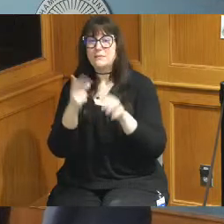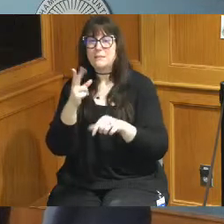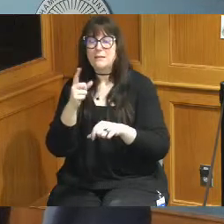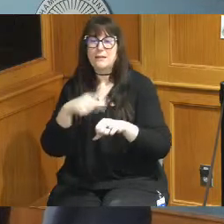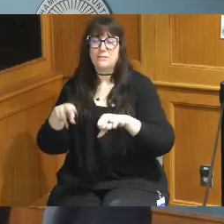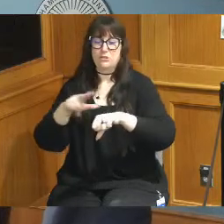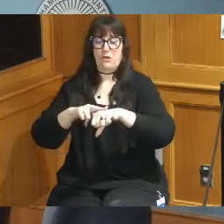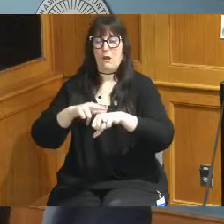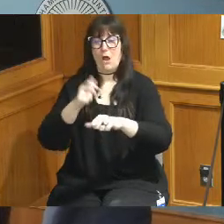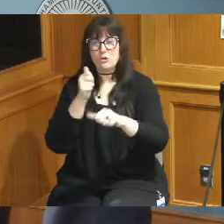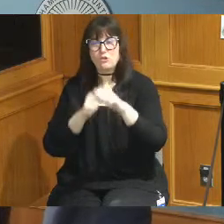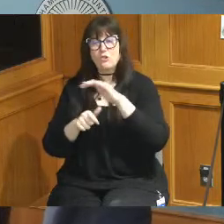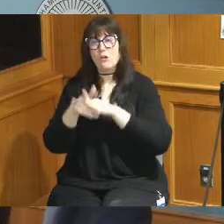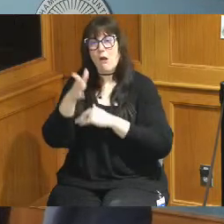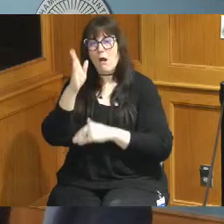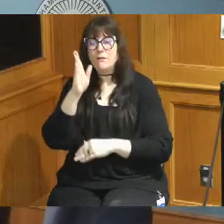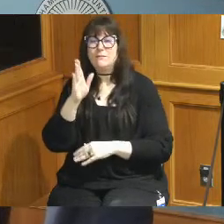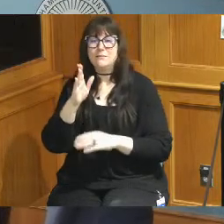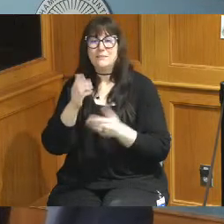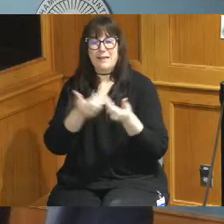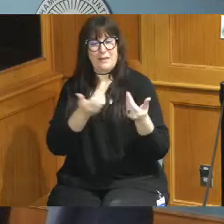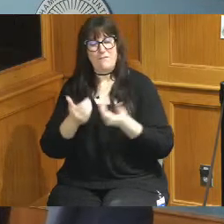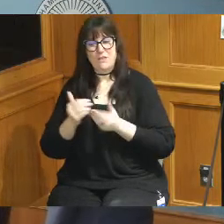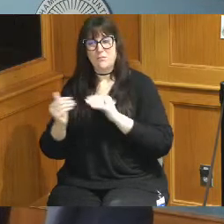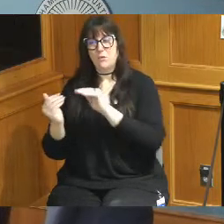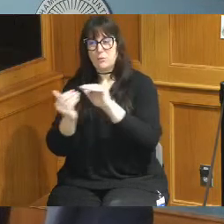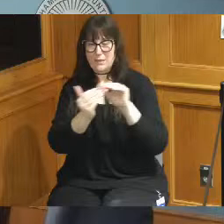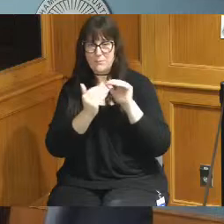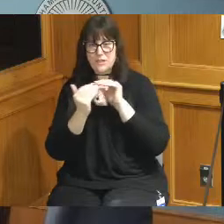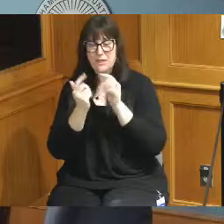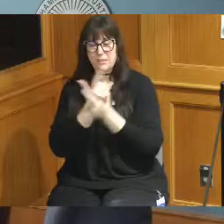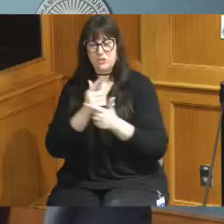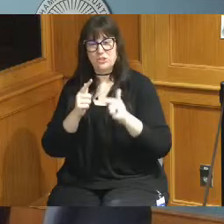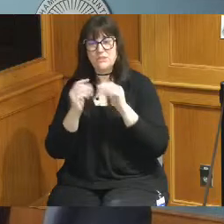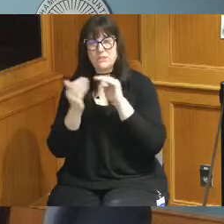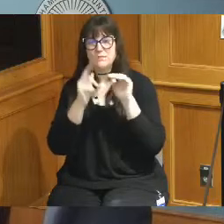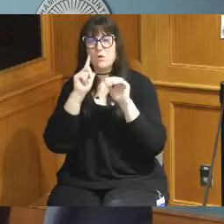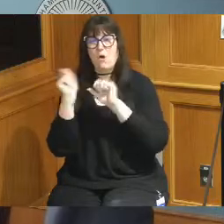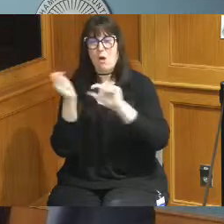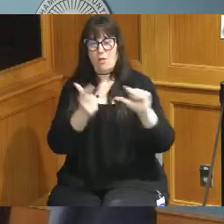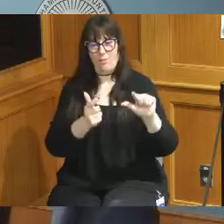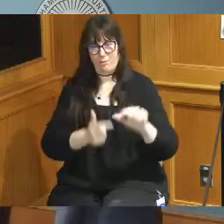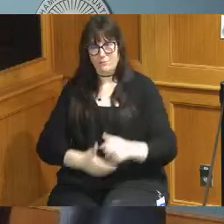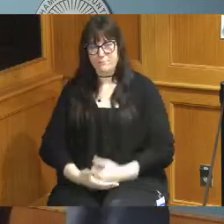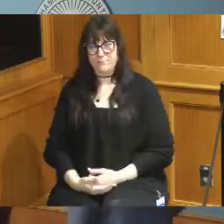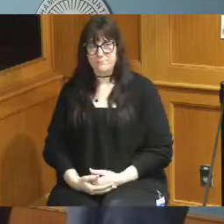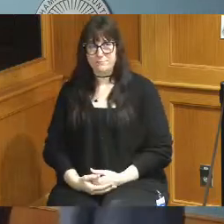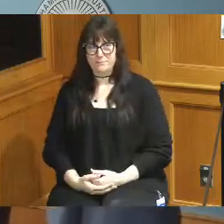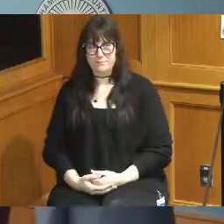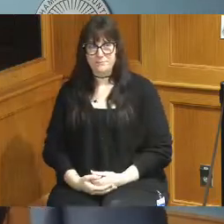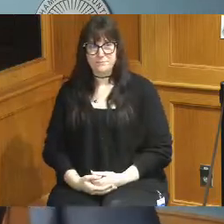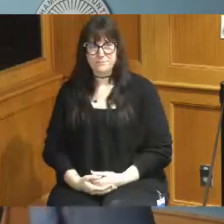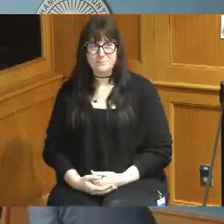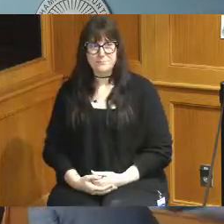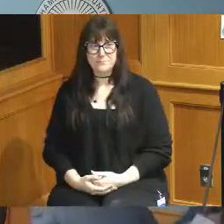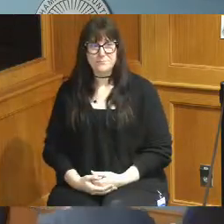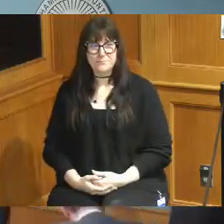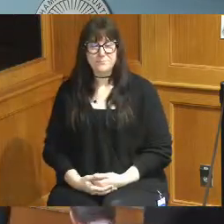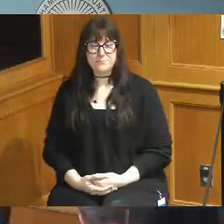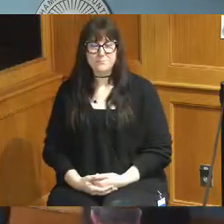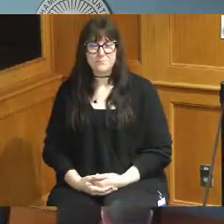one nation, under God, indivisible, with liberty and justice for all.